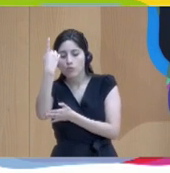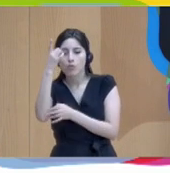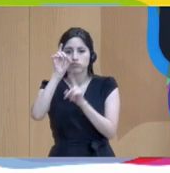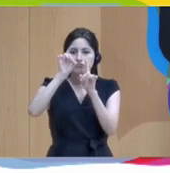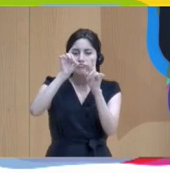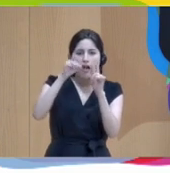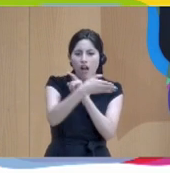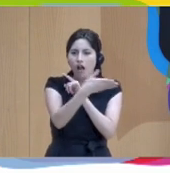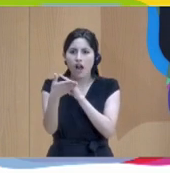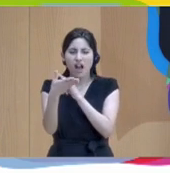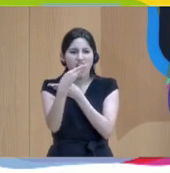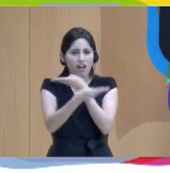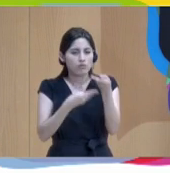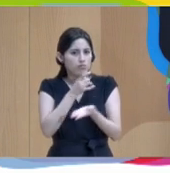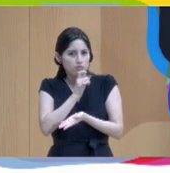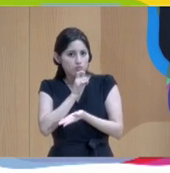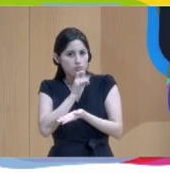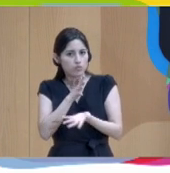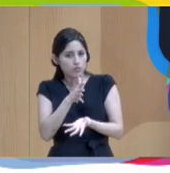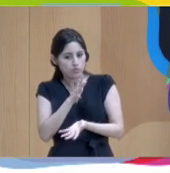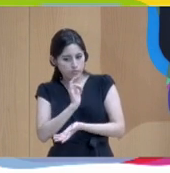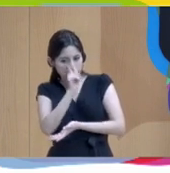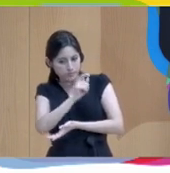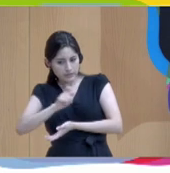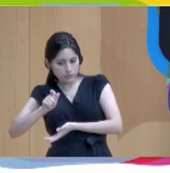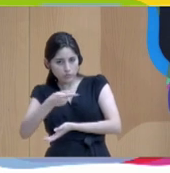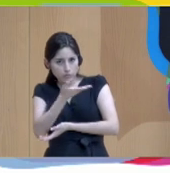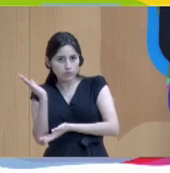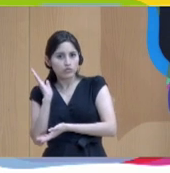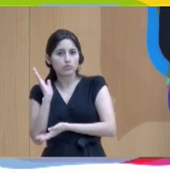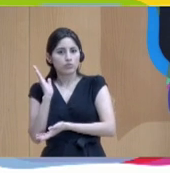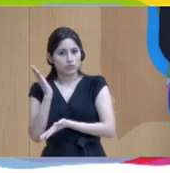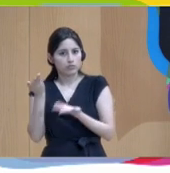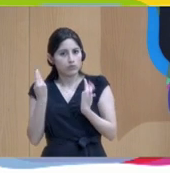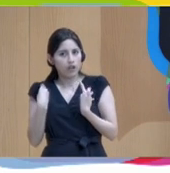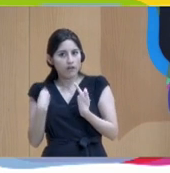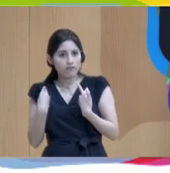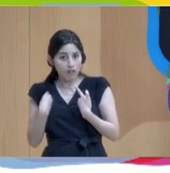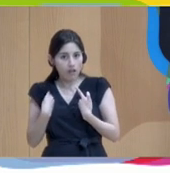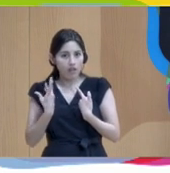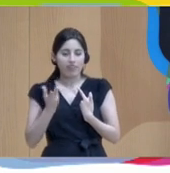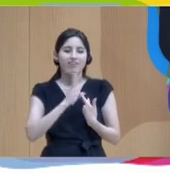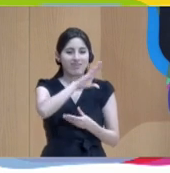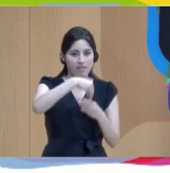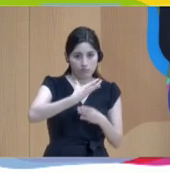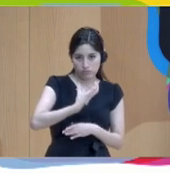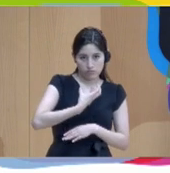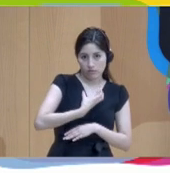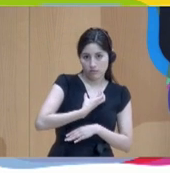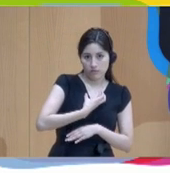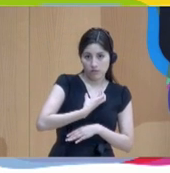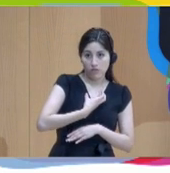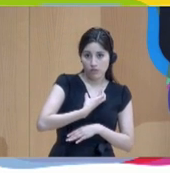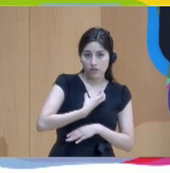in the municipalities area. We are not living in the social and health areas. So, those